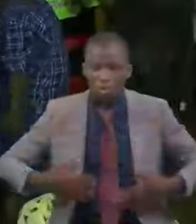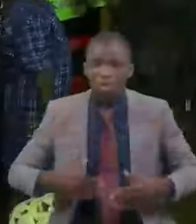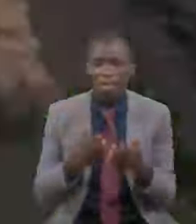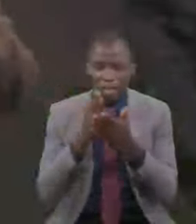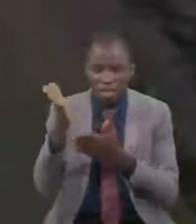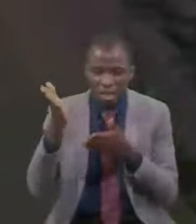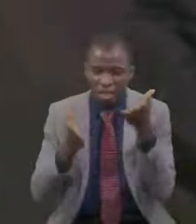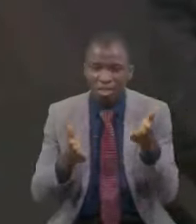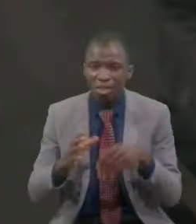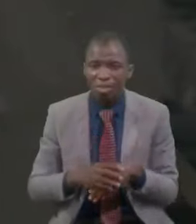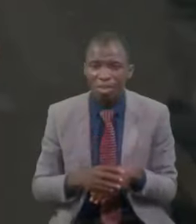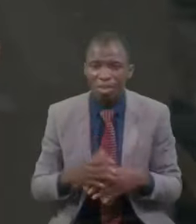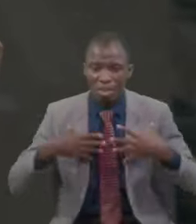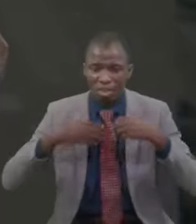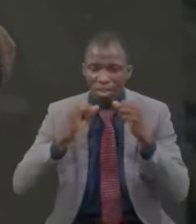Healing,